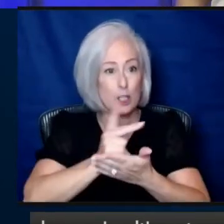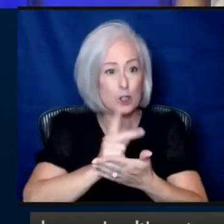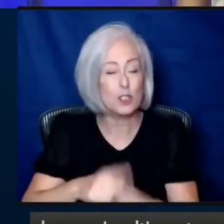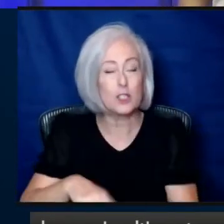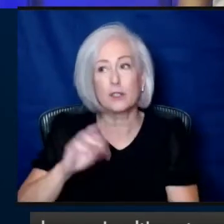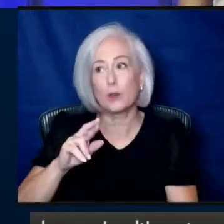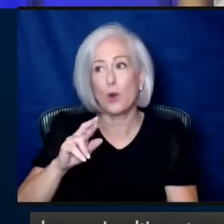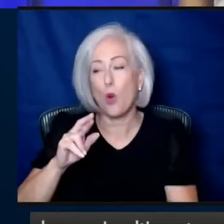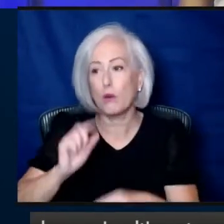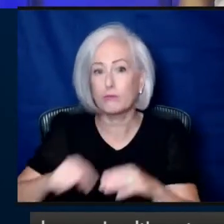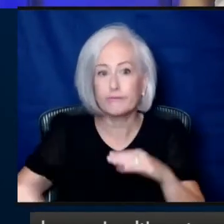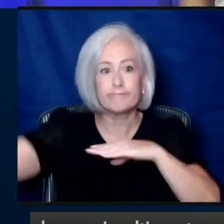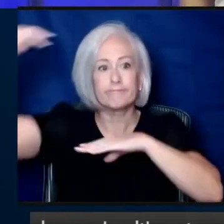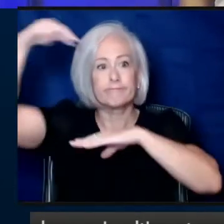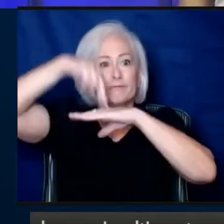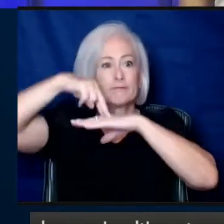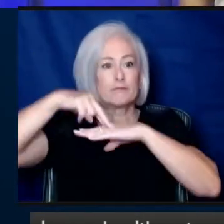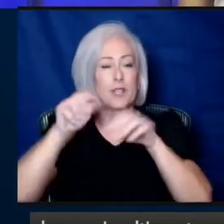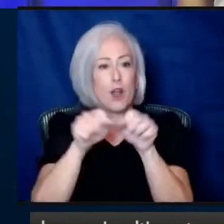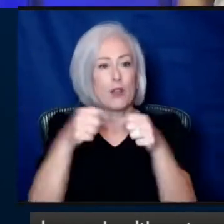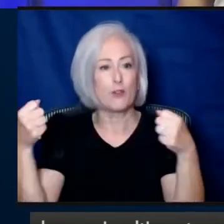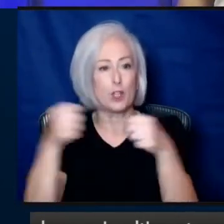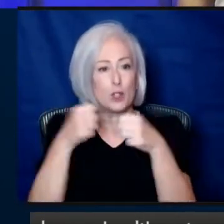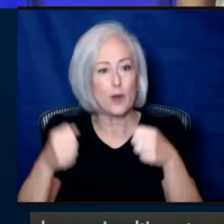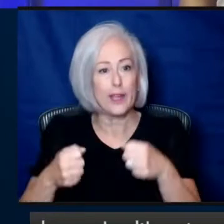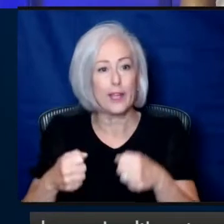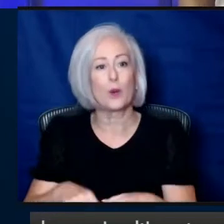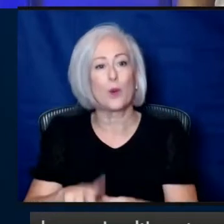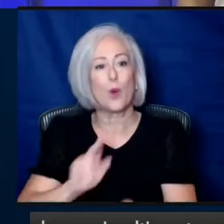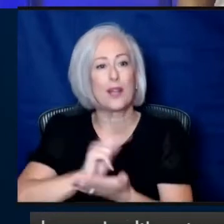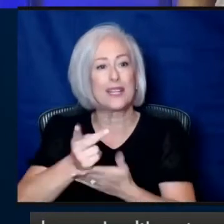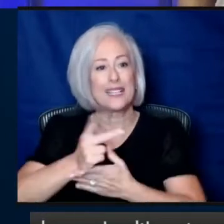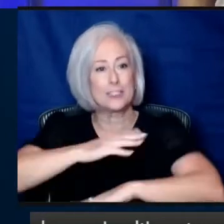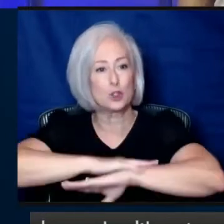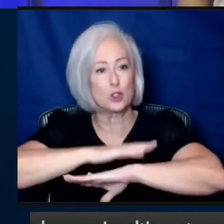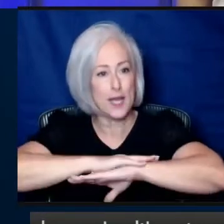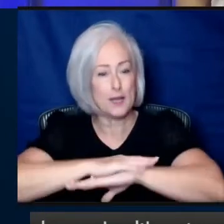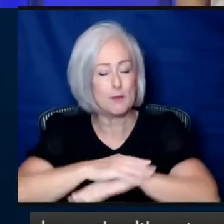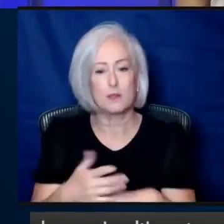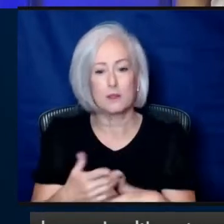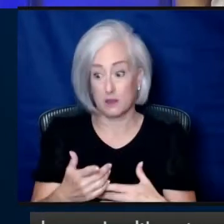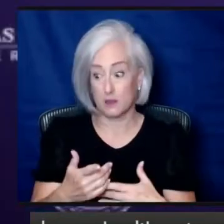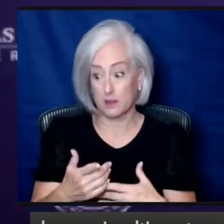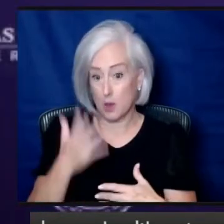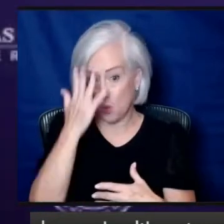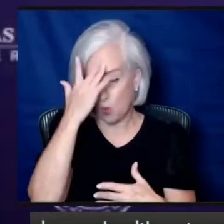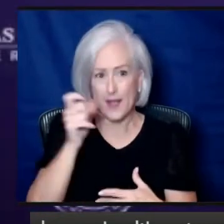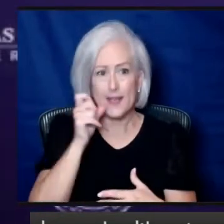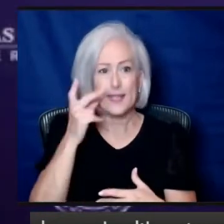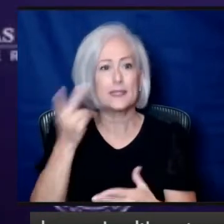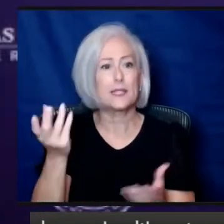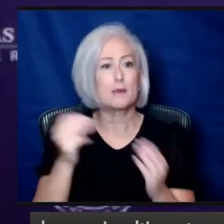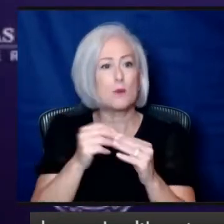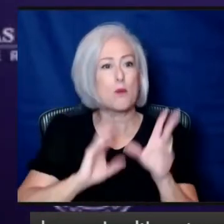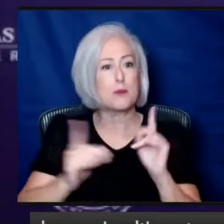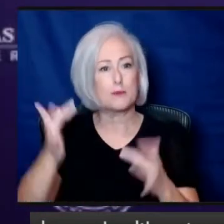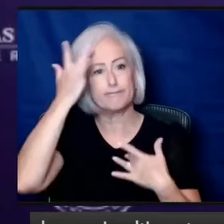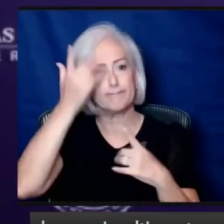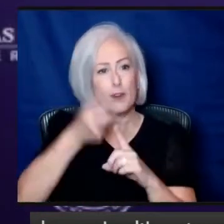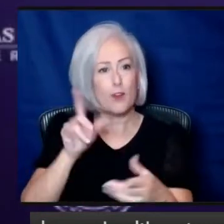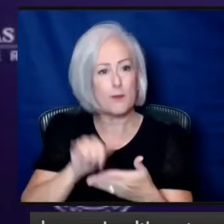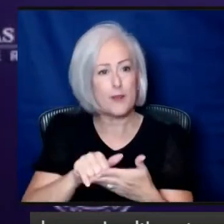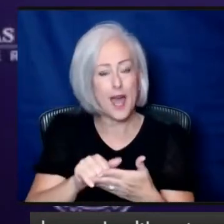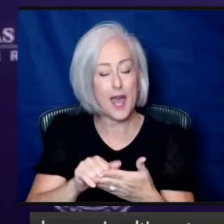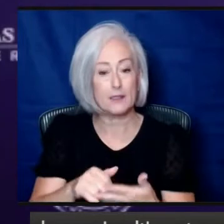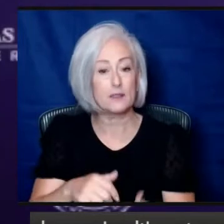refrigerator. Why don't we see more people get sick from that? Or do we and we don't know it? Right. And I think, again, it comes down to